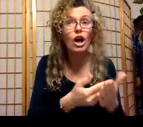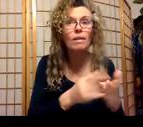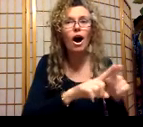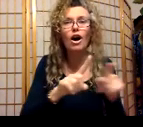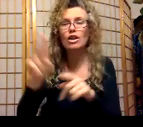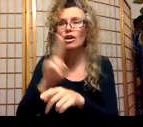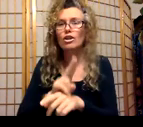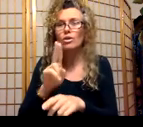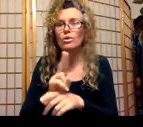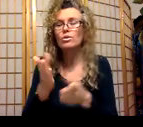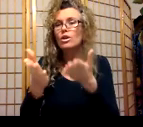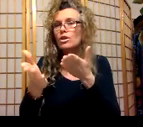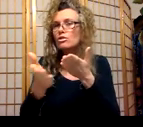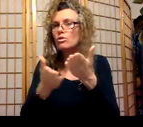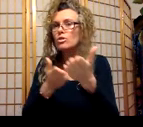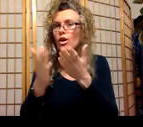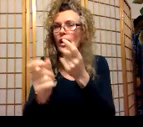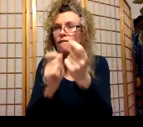use it to serve certain agendas.